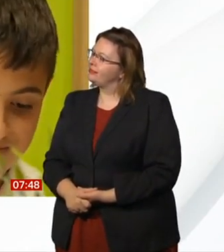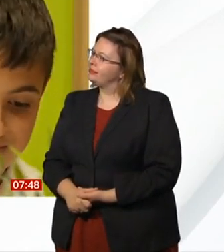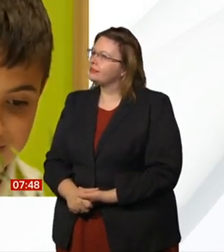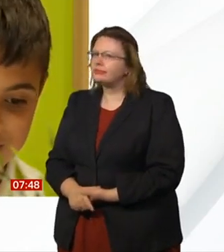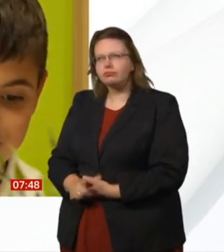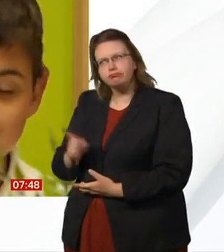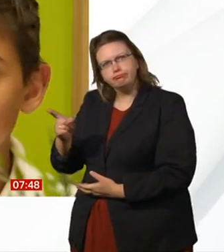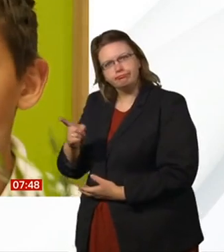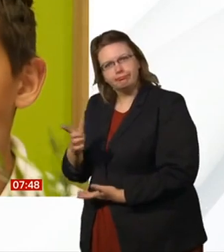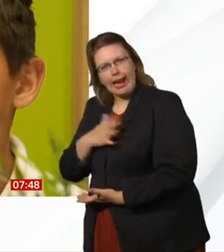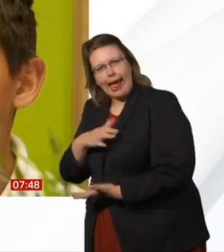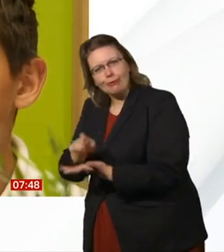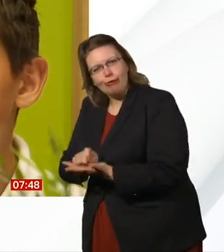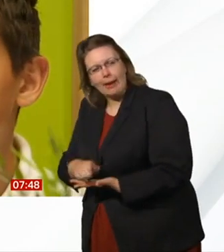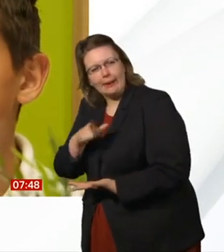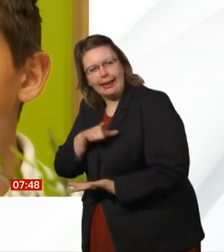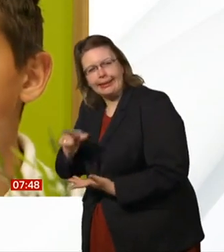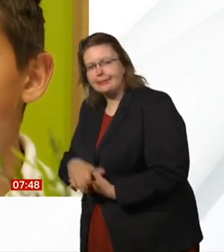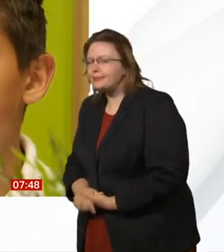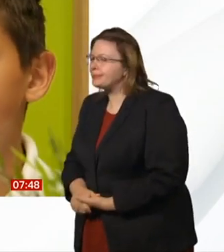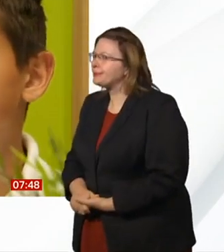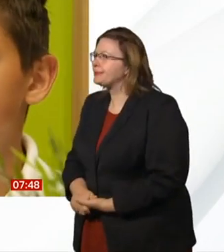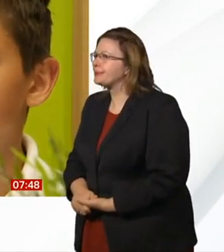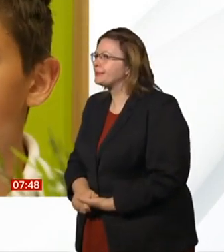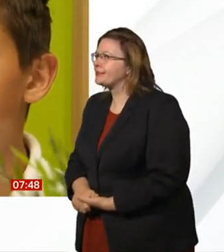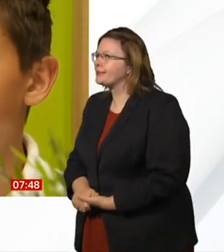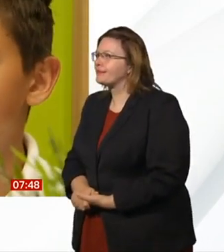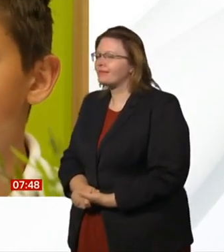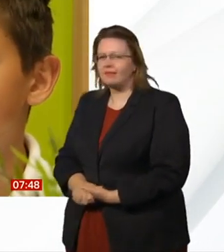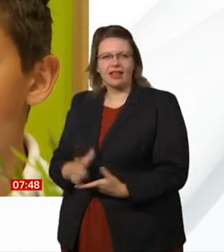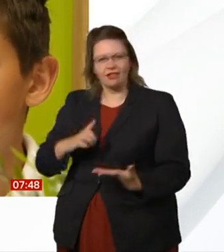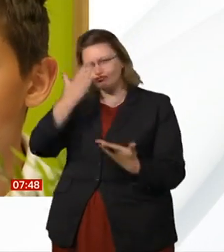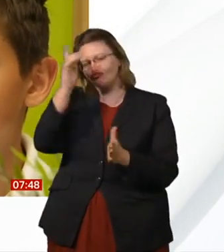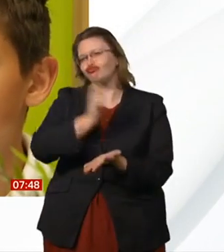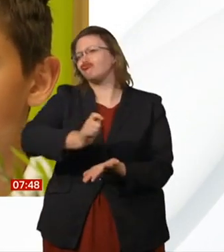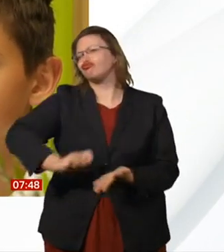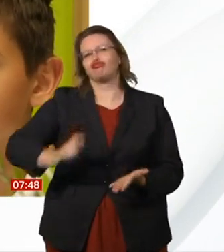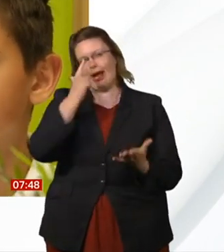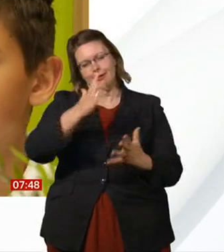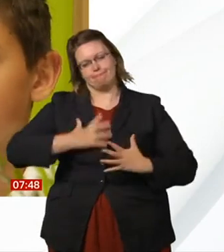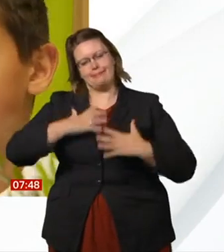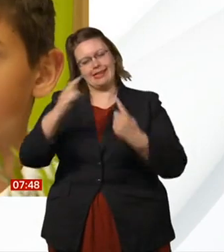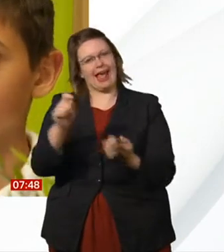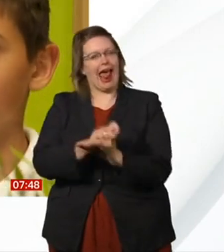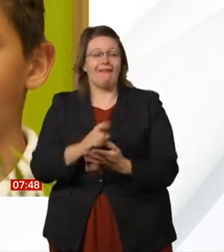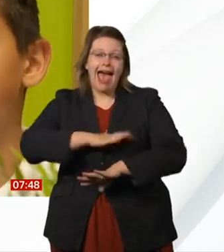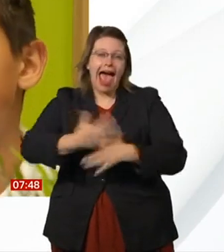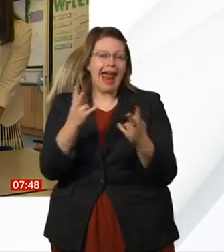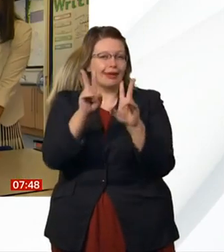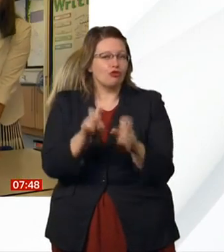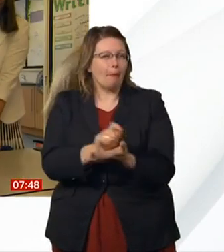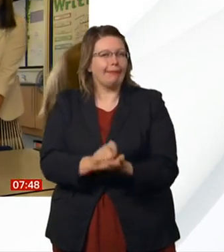Why do you enjoy writing? I just like the freedom of it and how you can write about anything you